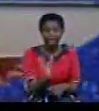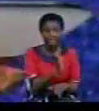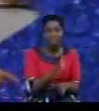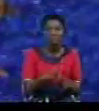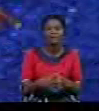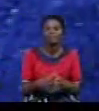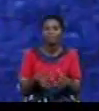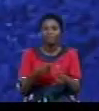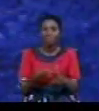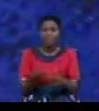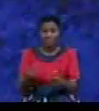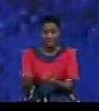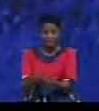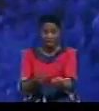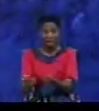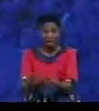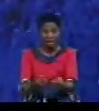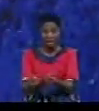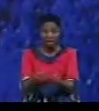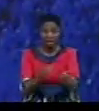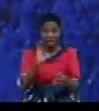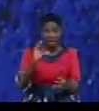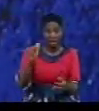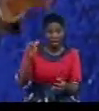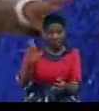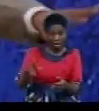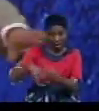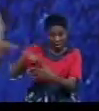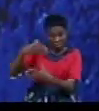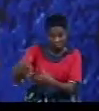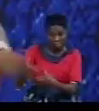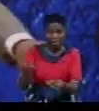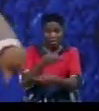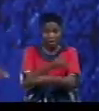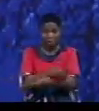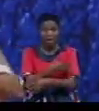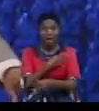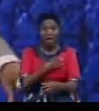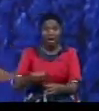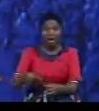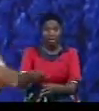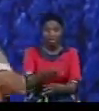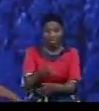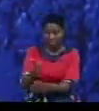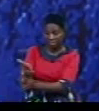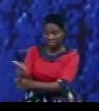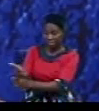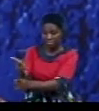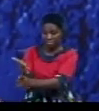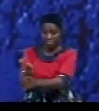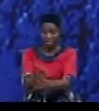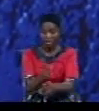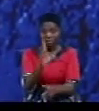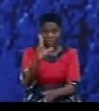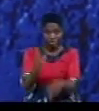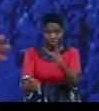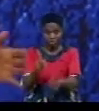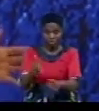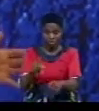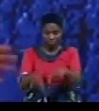parked the car outside the office and the late three people paralyzed on the ground